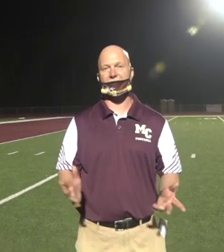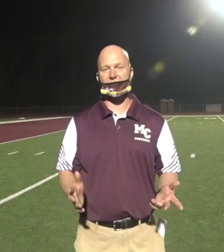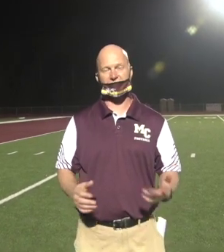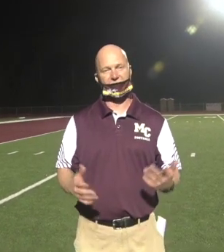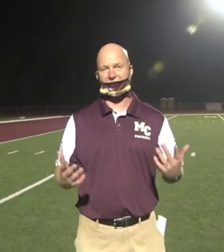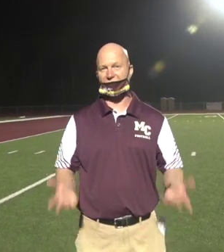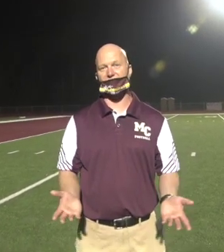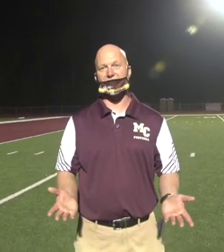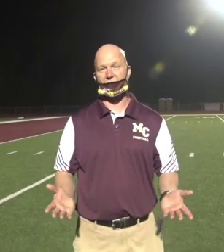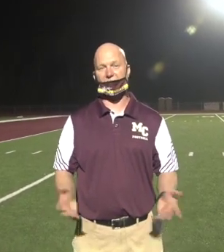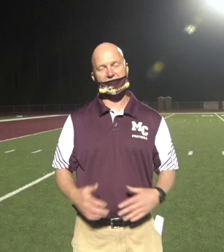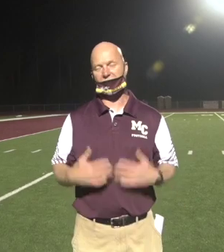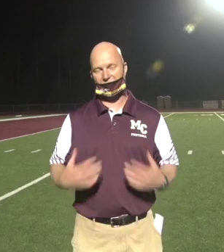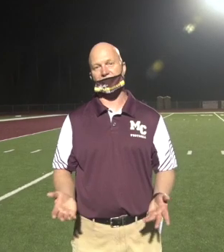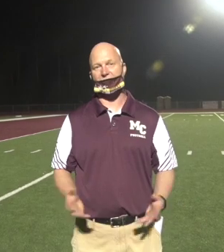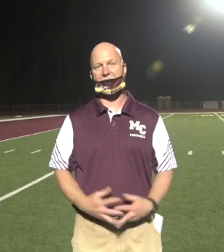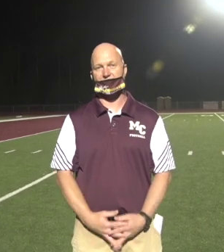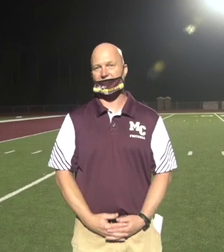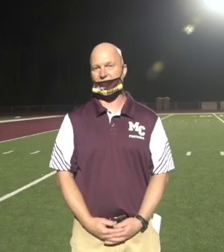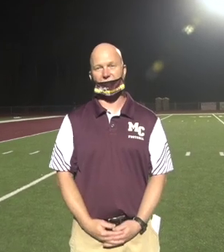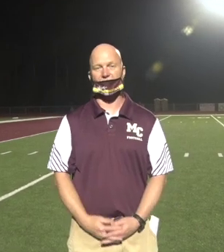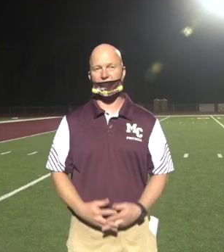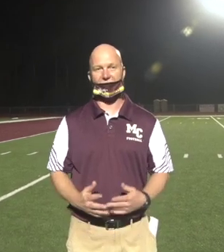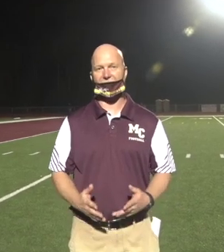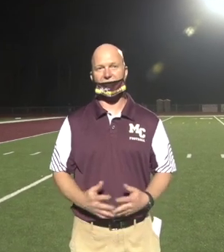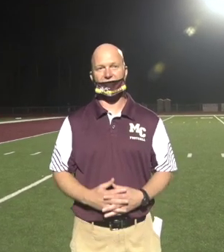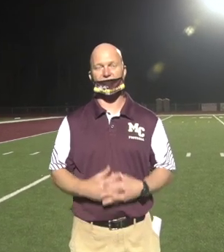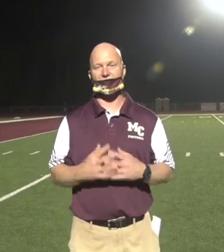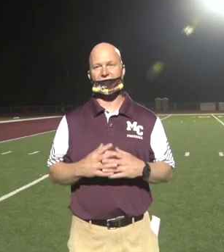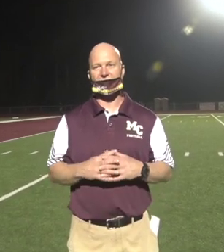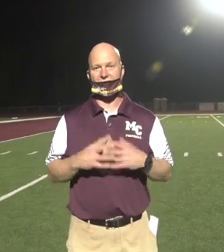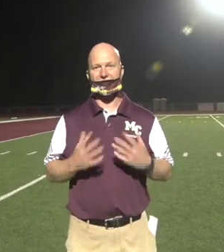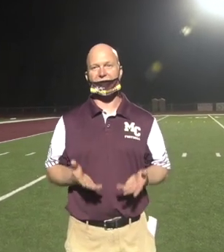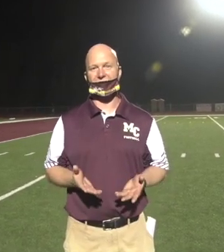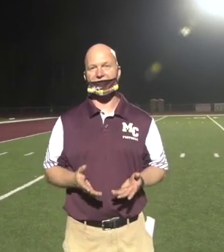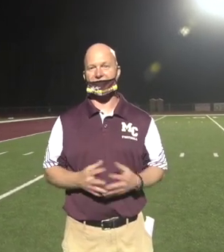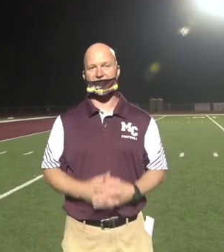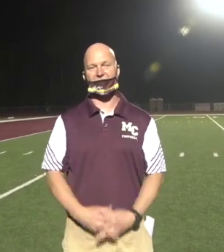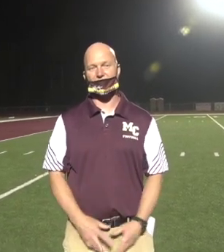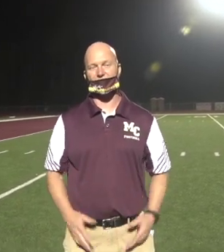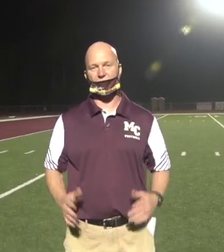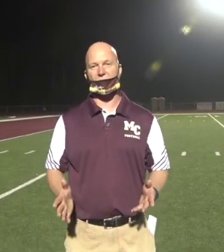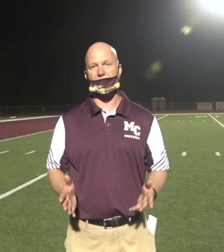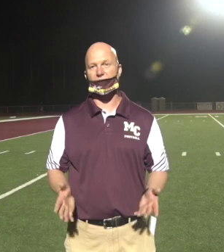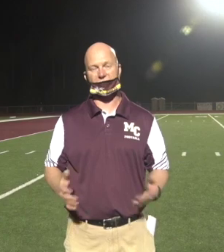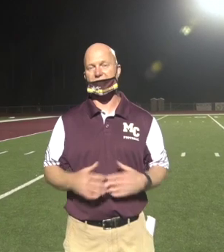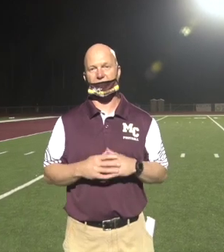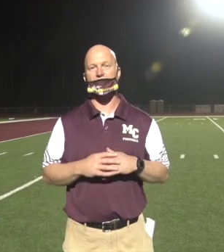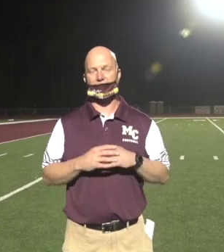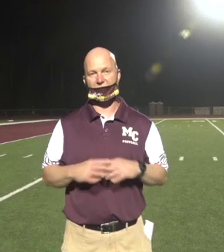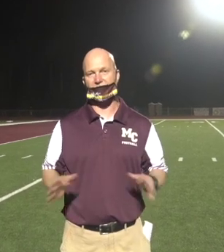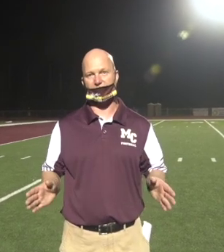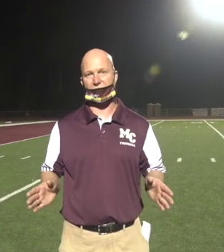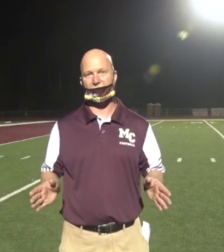the rest of the games and the kids get to play, I'll still be happy. You know, right now it's just in a time like this, I'm just so grateful we can